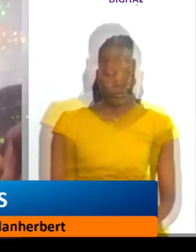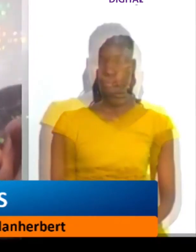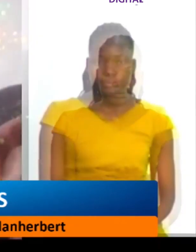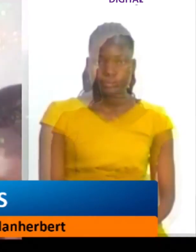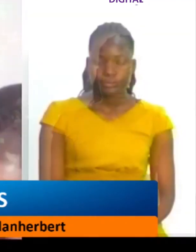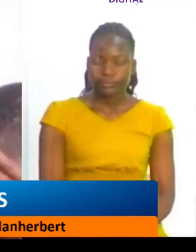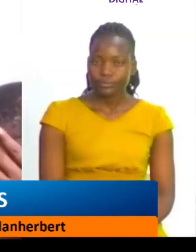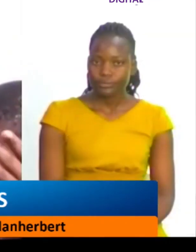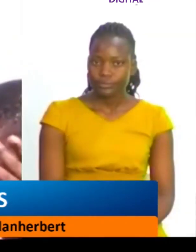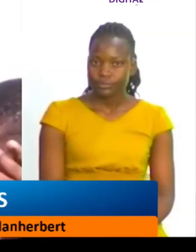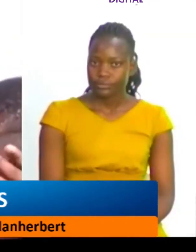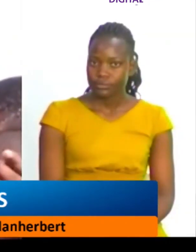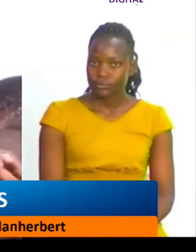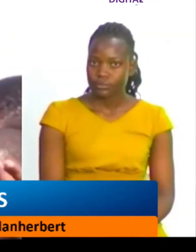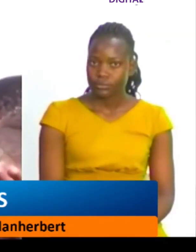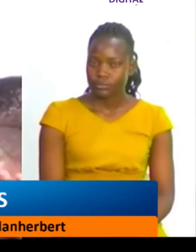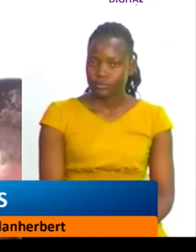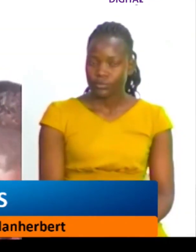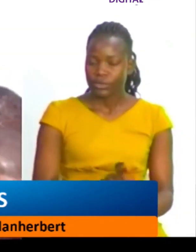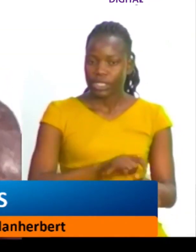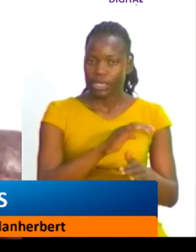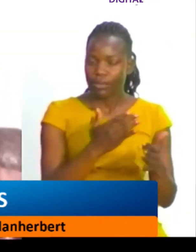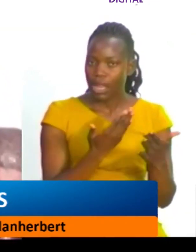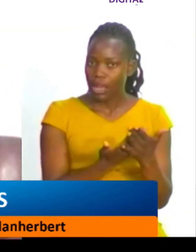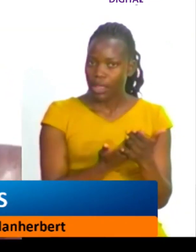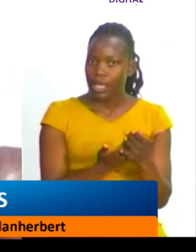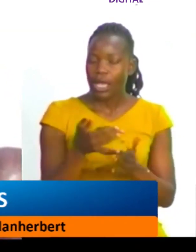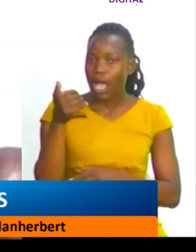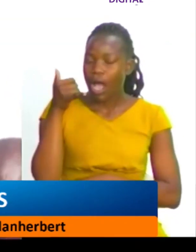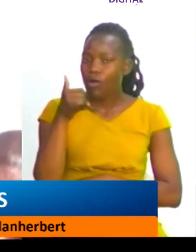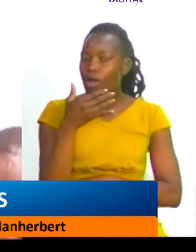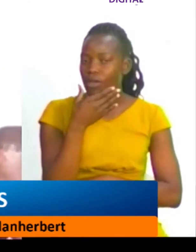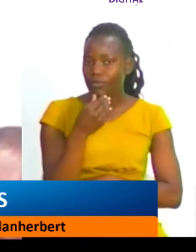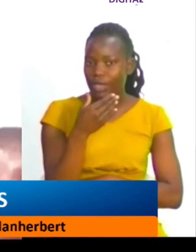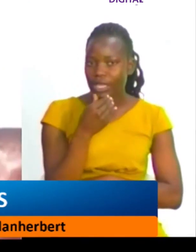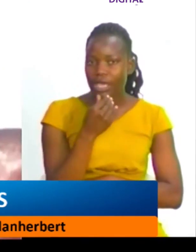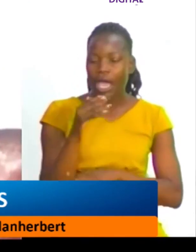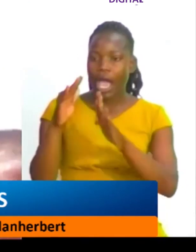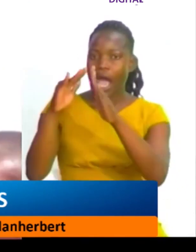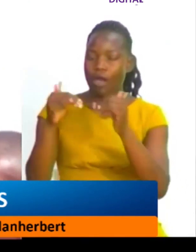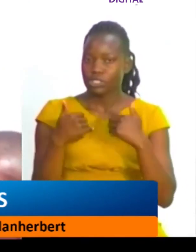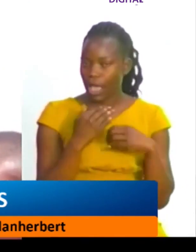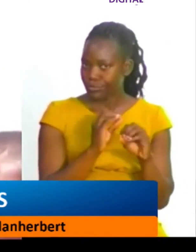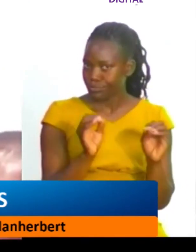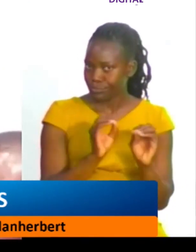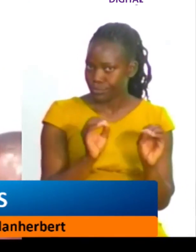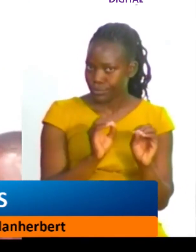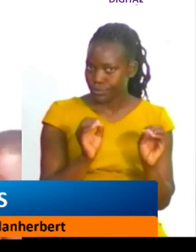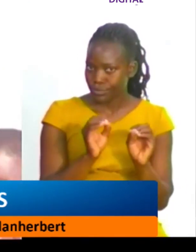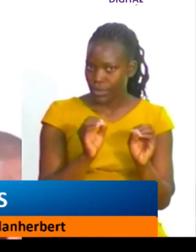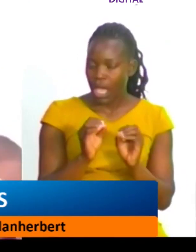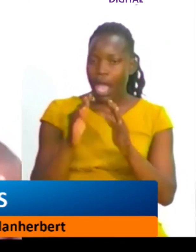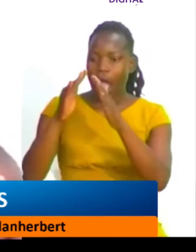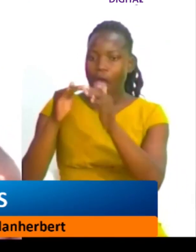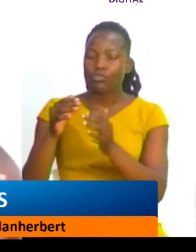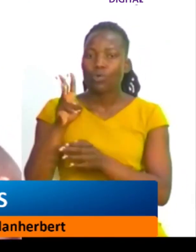Akaja hapa kwa daraja. Kufika hapo akanipigia simu dadi. Hata nyumba hakuna. Nyumba imeshasomba.